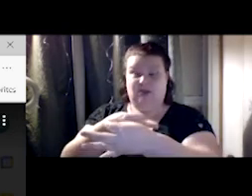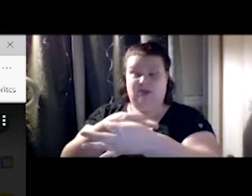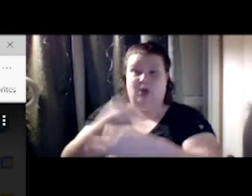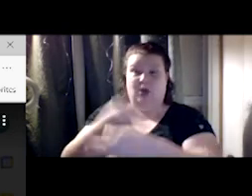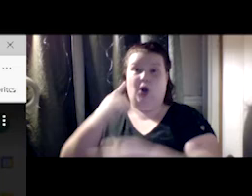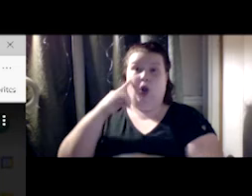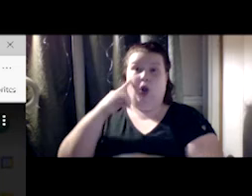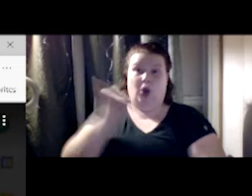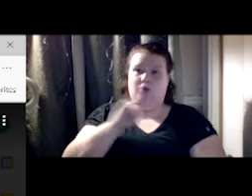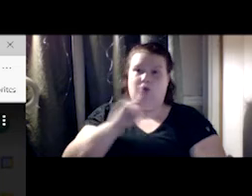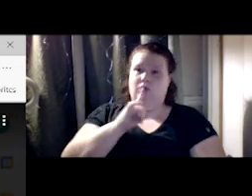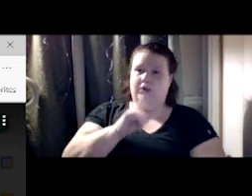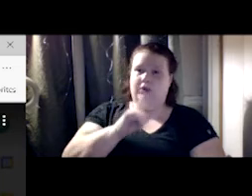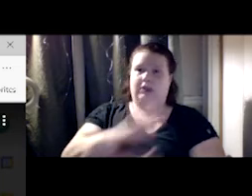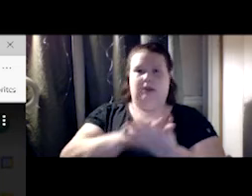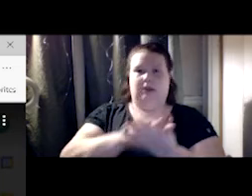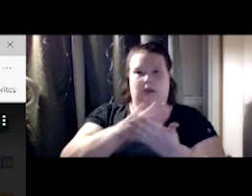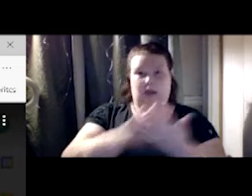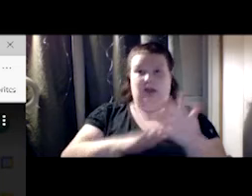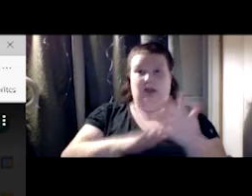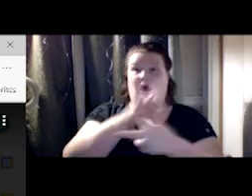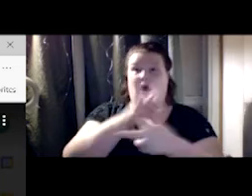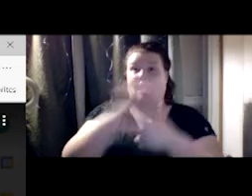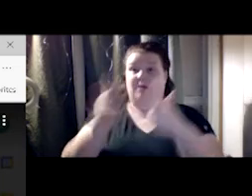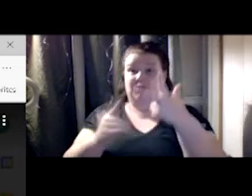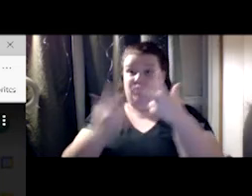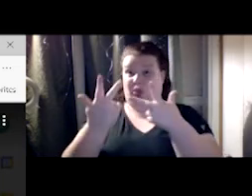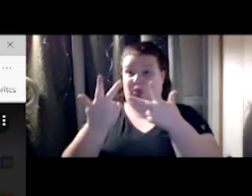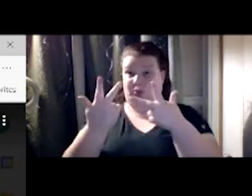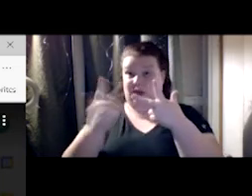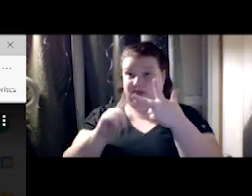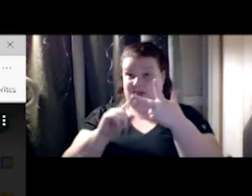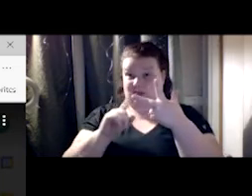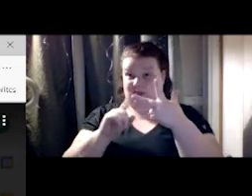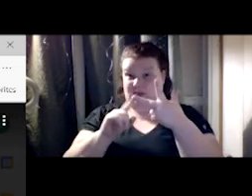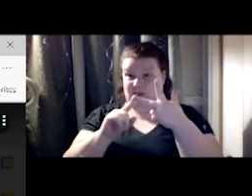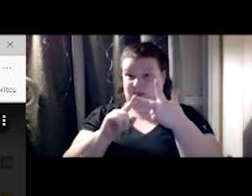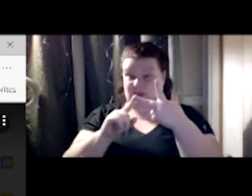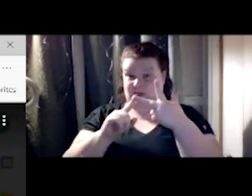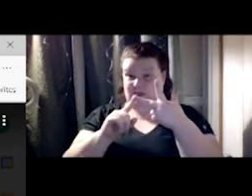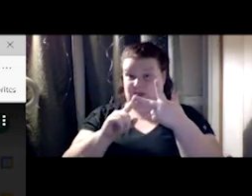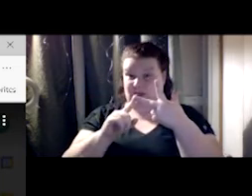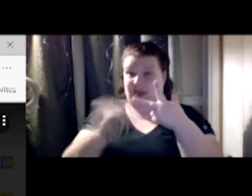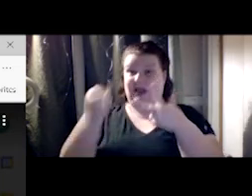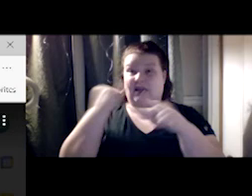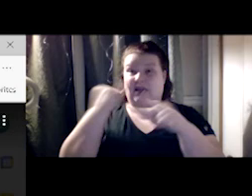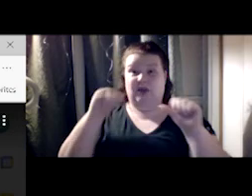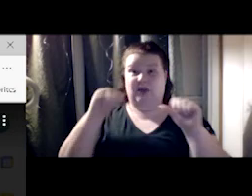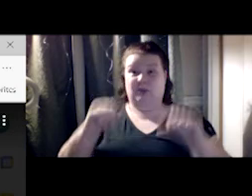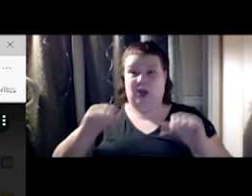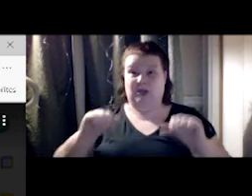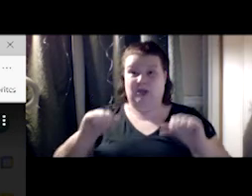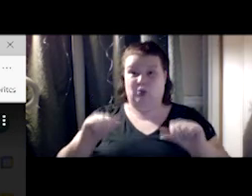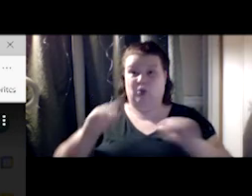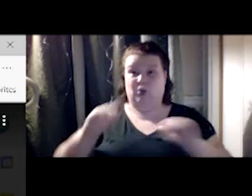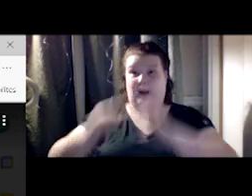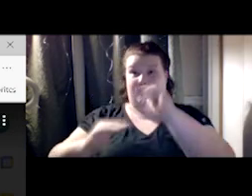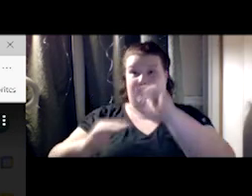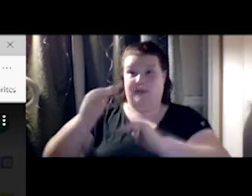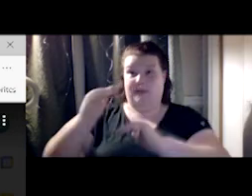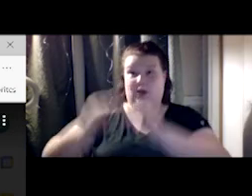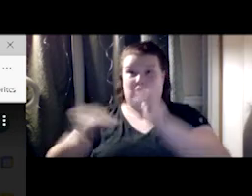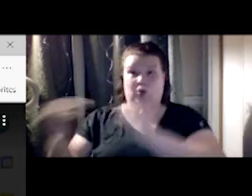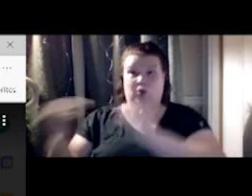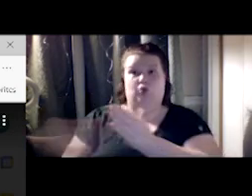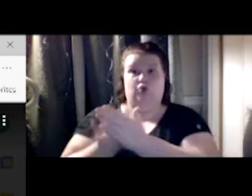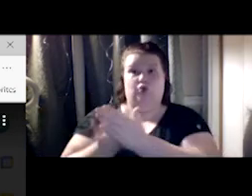3 just with that additional land picked up from the county where Lake Air Little League fields are now. If it's possible to build a new high school